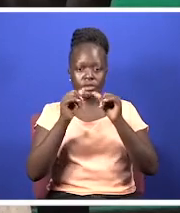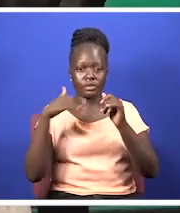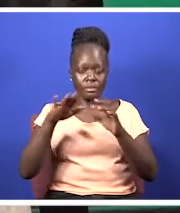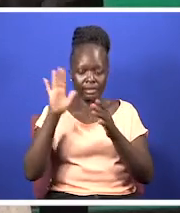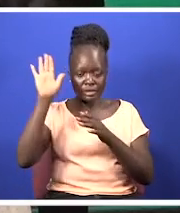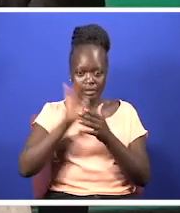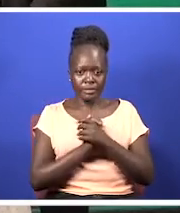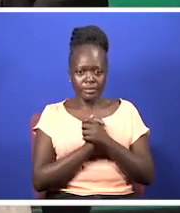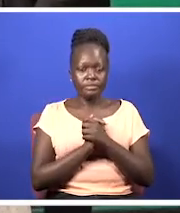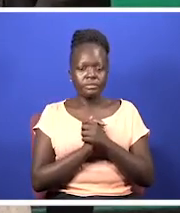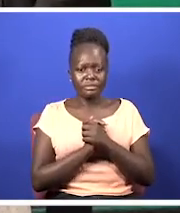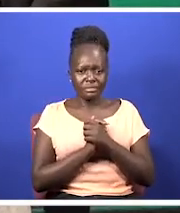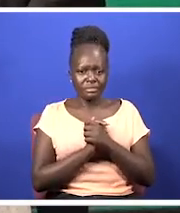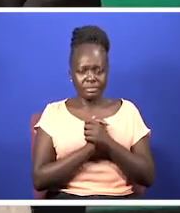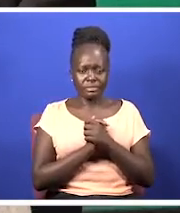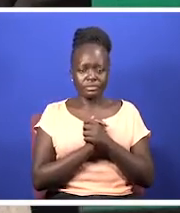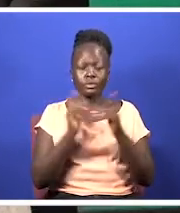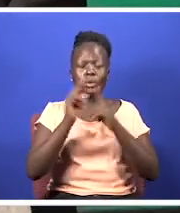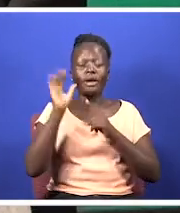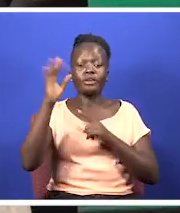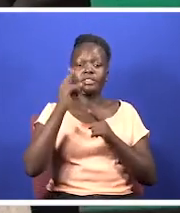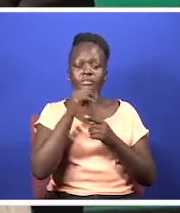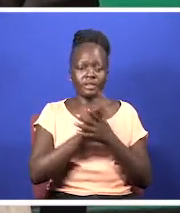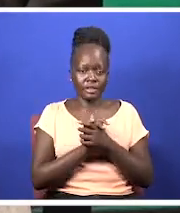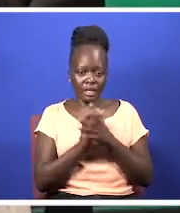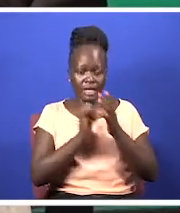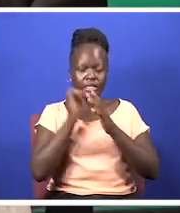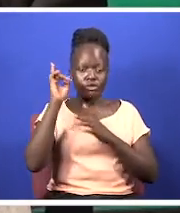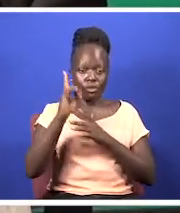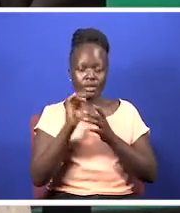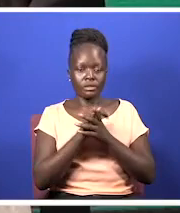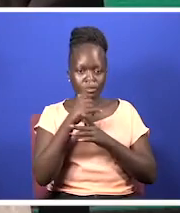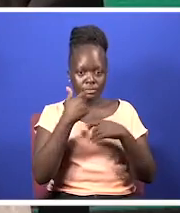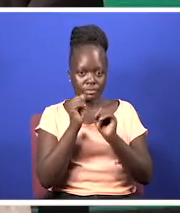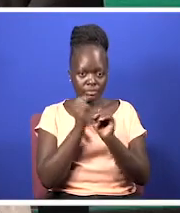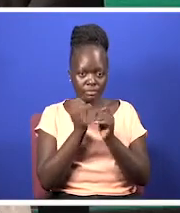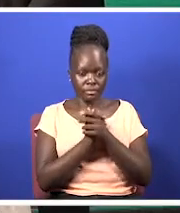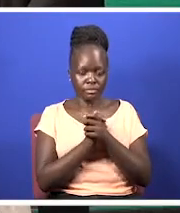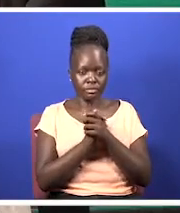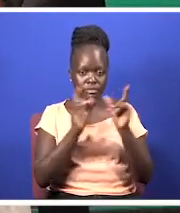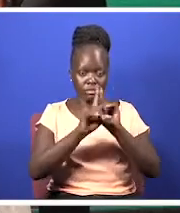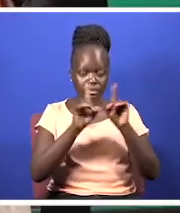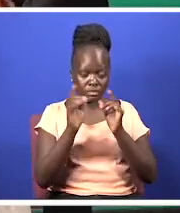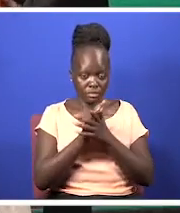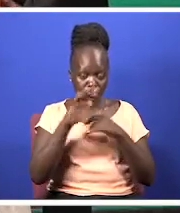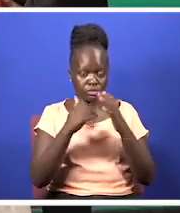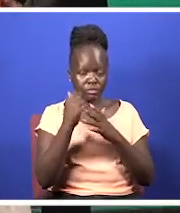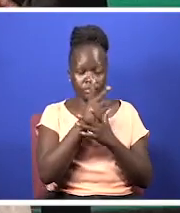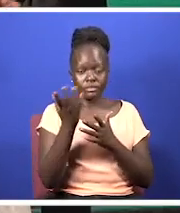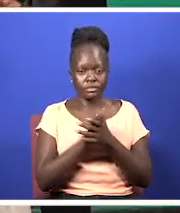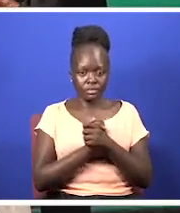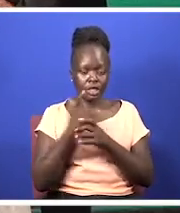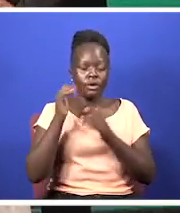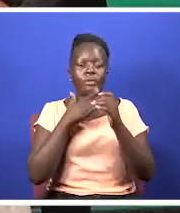your presence with thanksgiving. Yes, Lord. Your word tells us that you are the one who causes wars to cease. Yes, Lord. Yes, Lord,